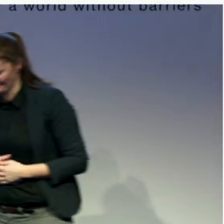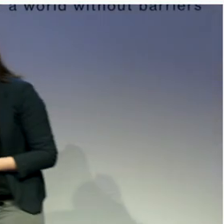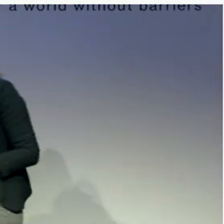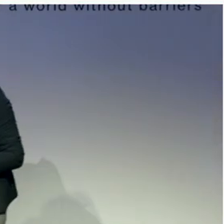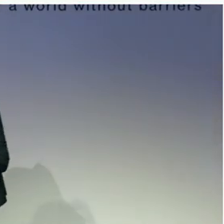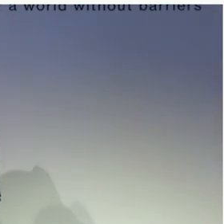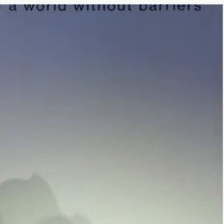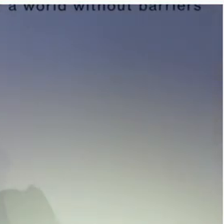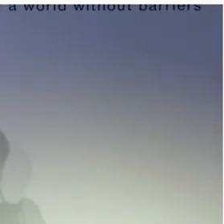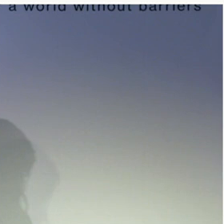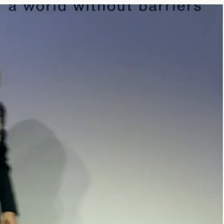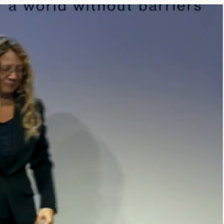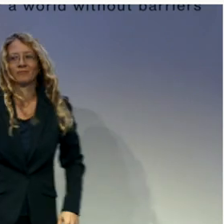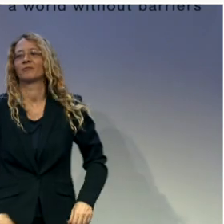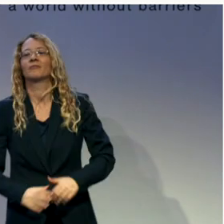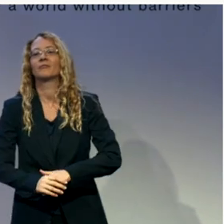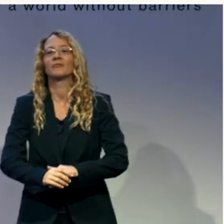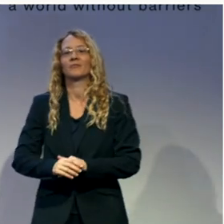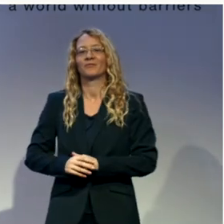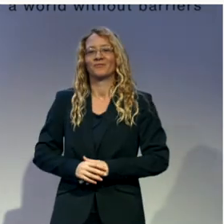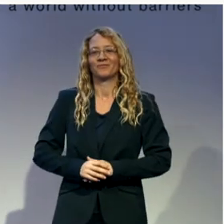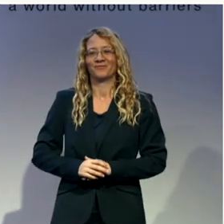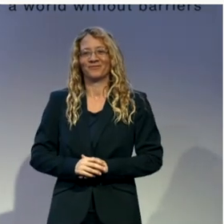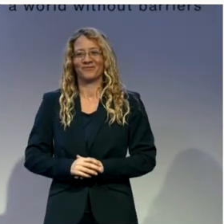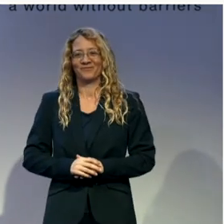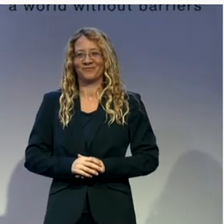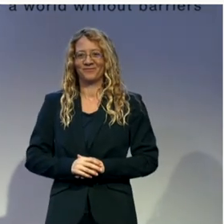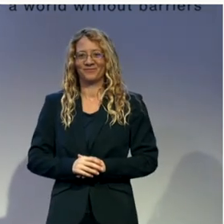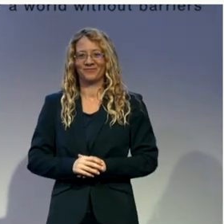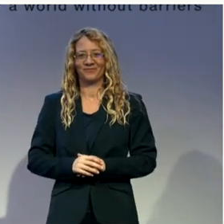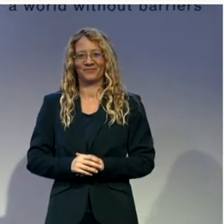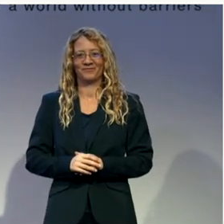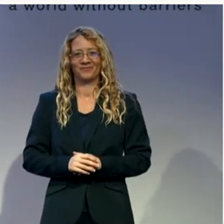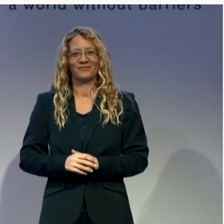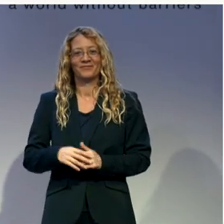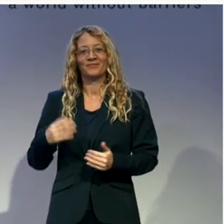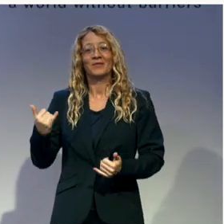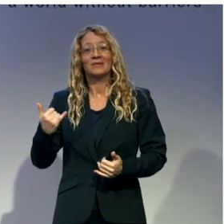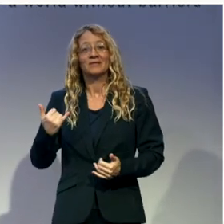I am requesting Petra to summarize this speech.